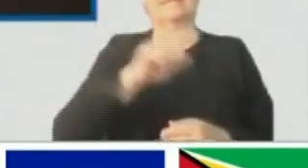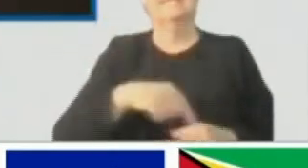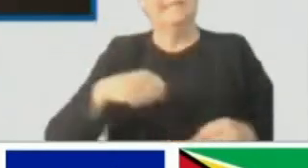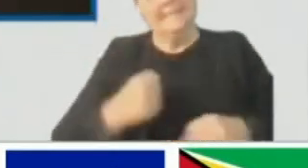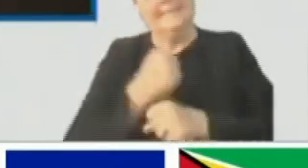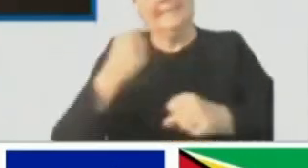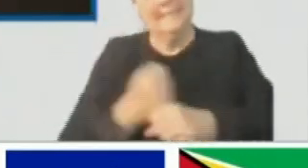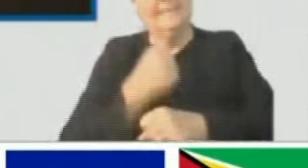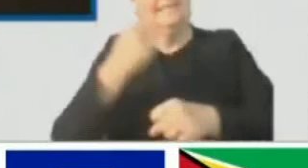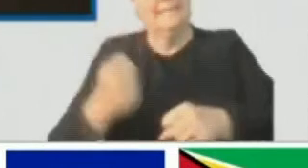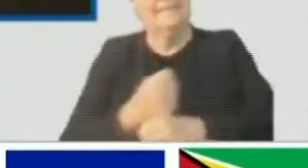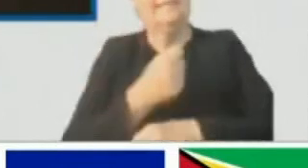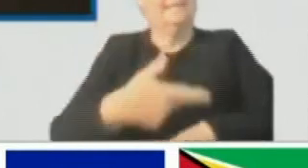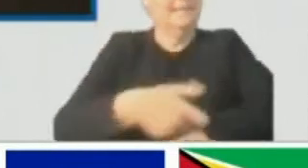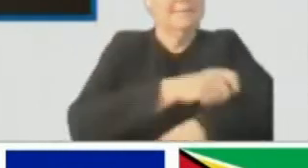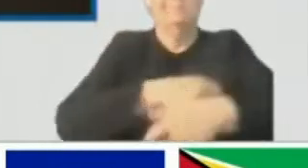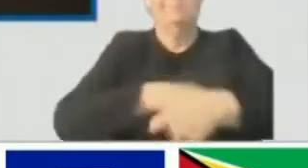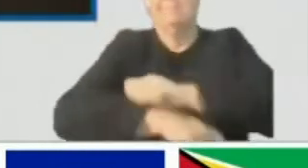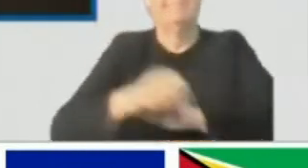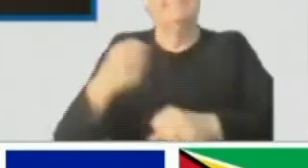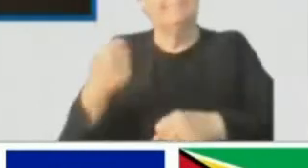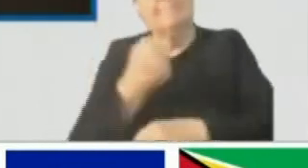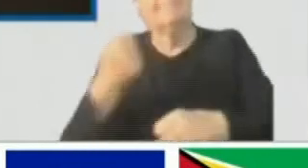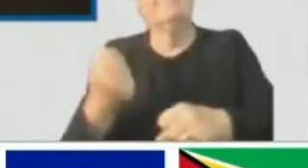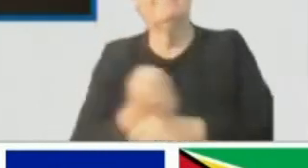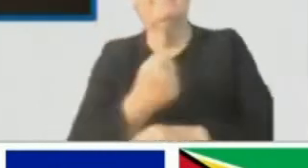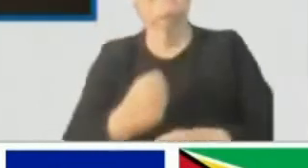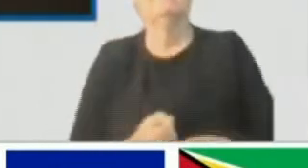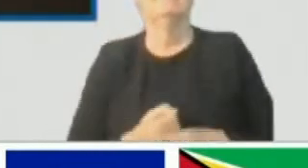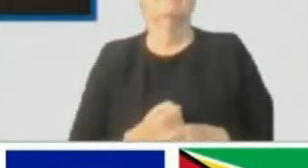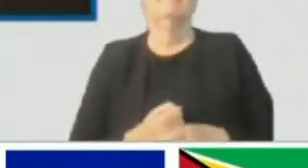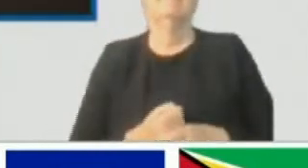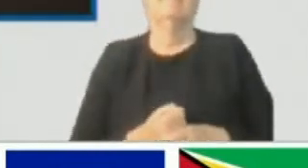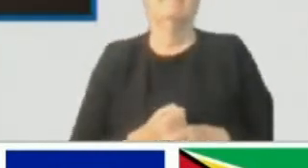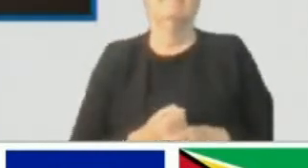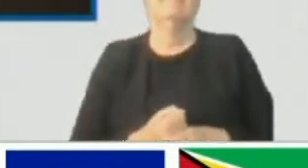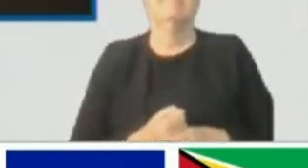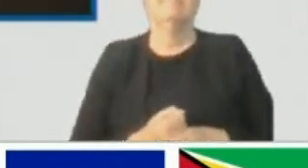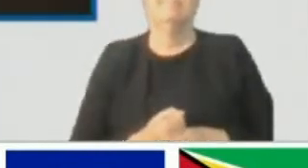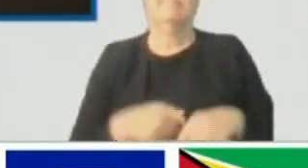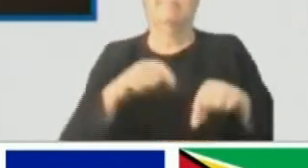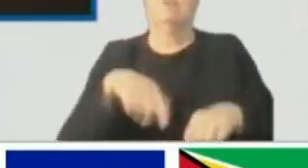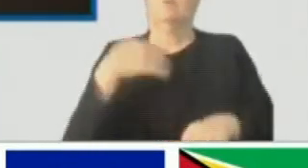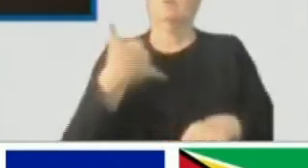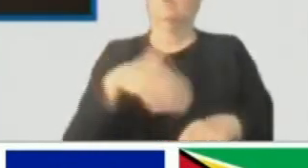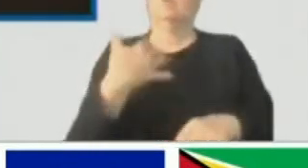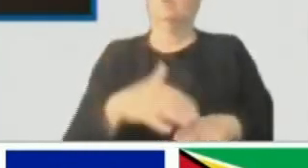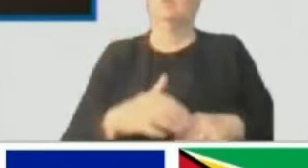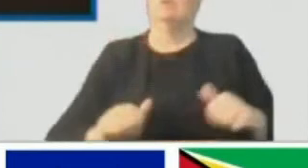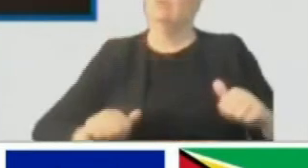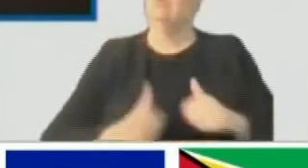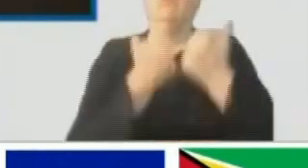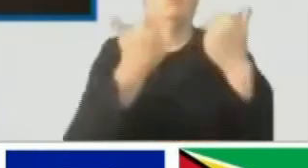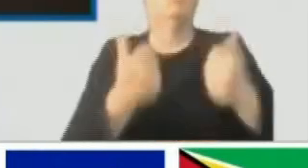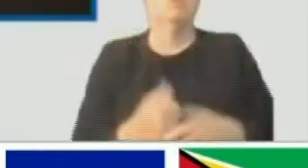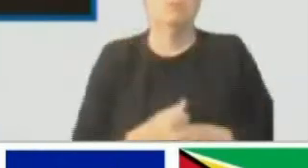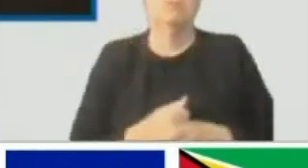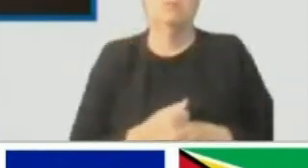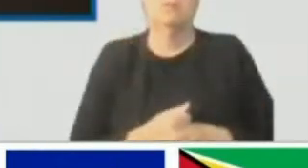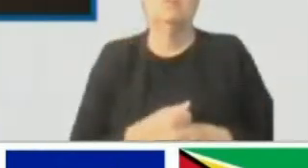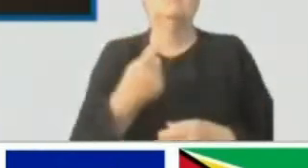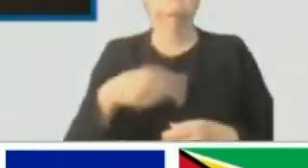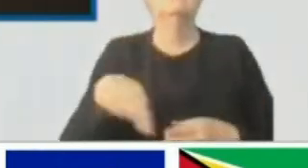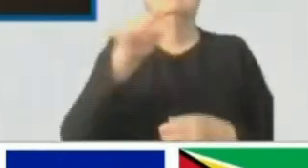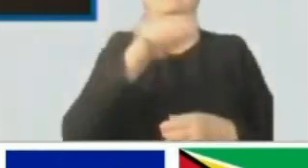This challenge is especially daunting for small island developing states, which